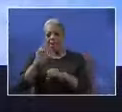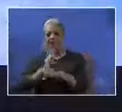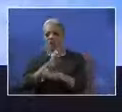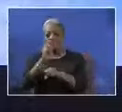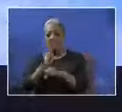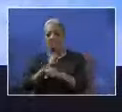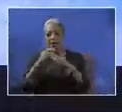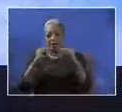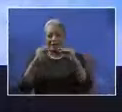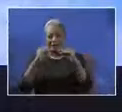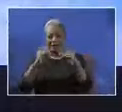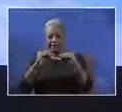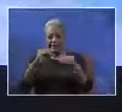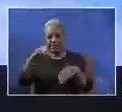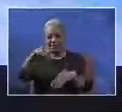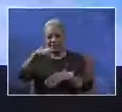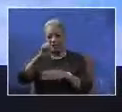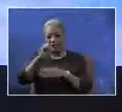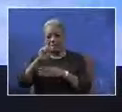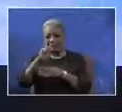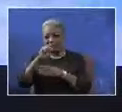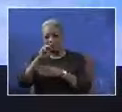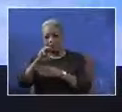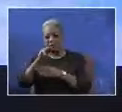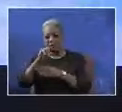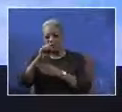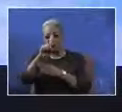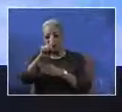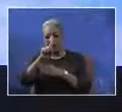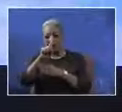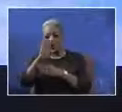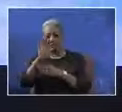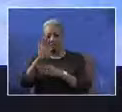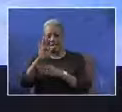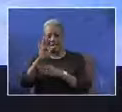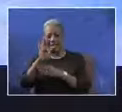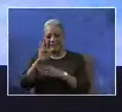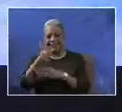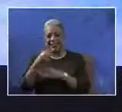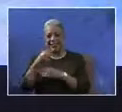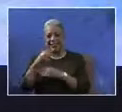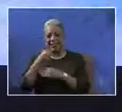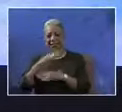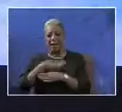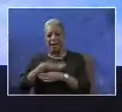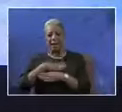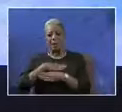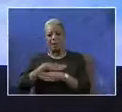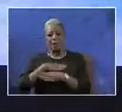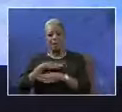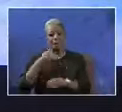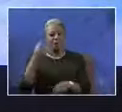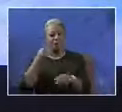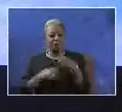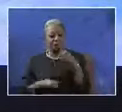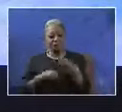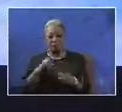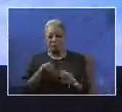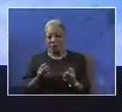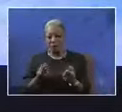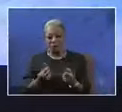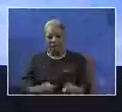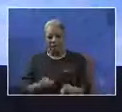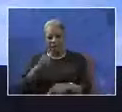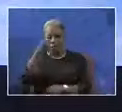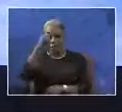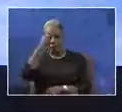Listen to Psalm 119. Says, my troubles turned out for my best. Listen to me. My troubles turned out for my best.